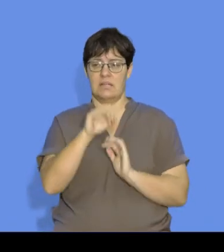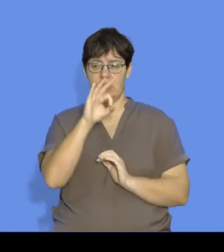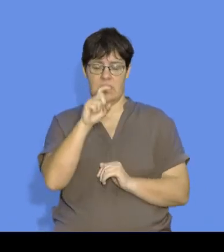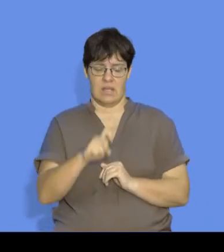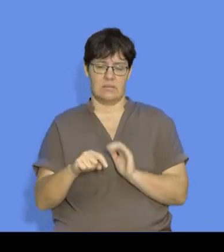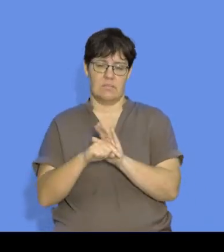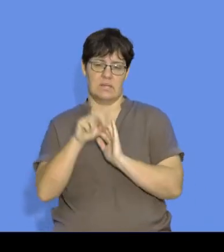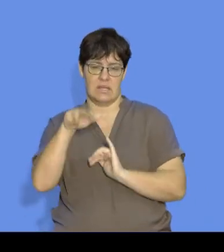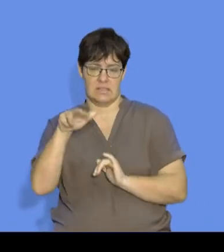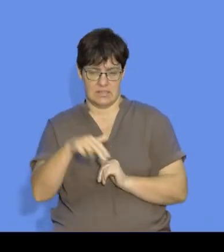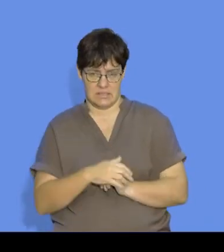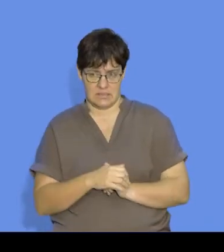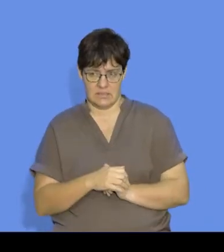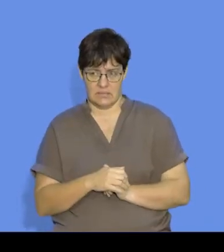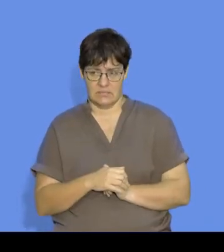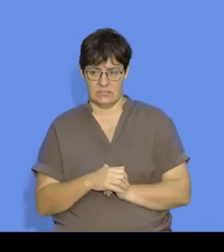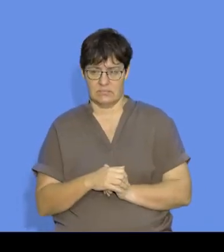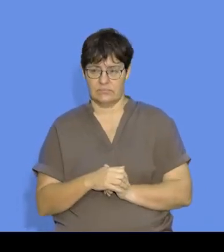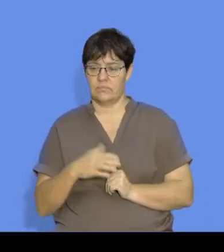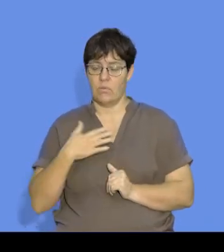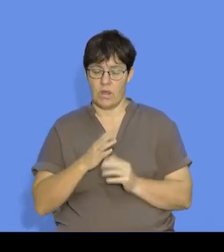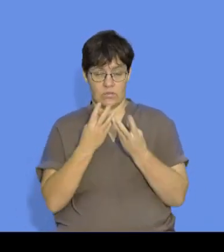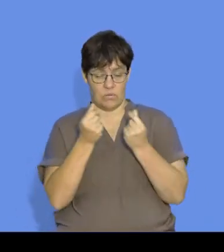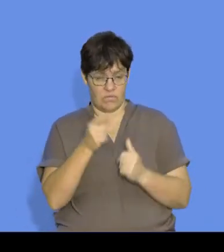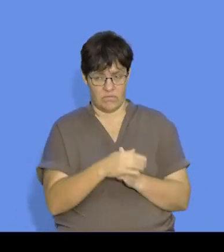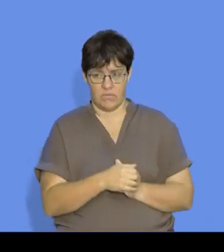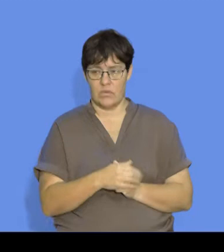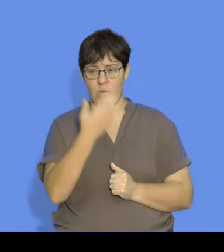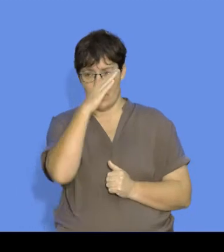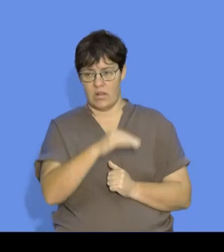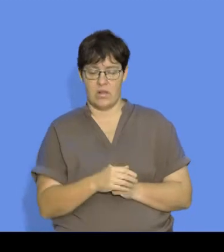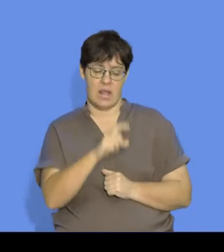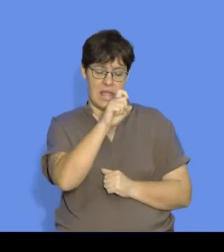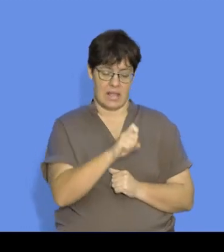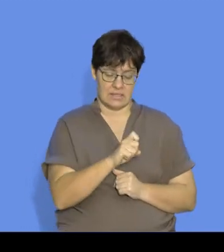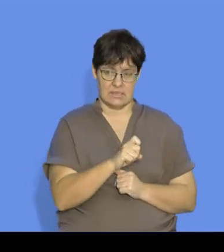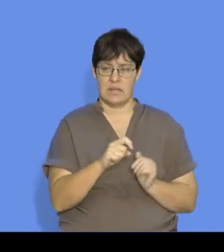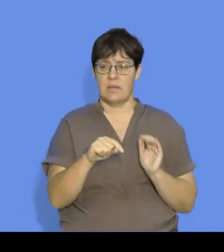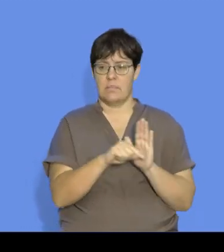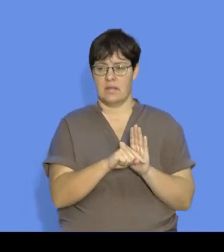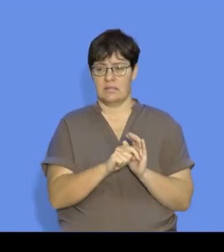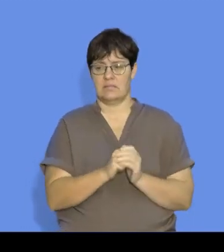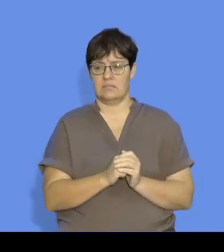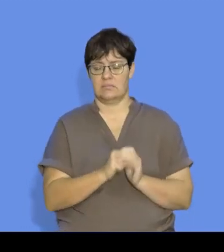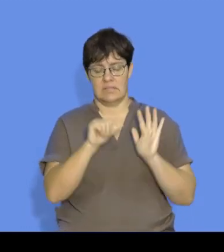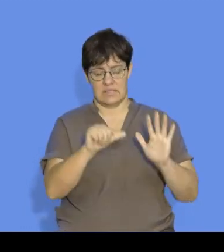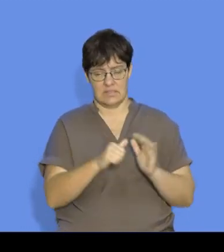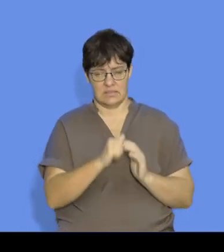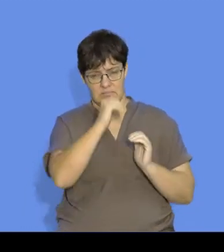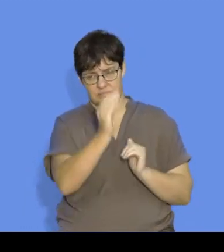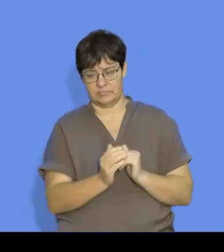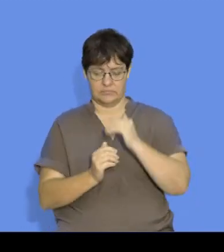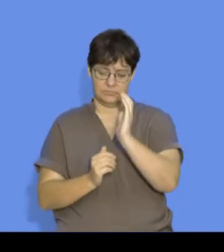squared minus 3x minus 18. If you want to solve this, you know it will be x